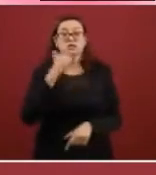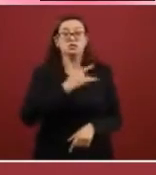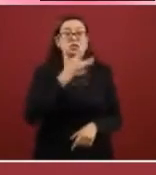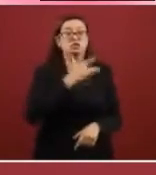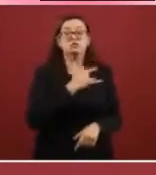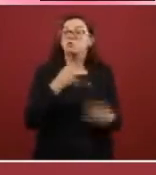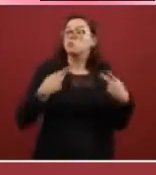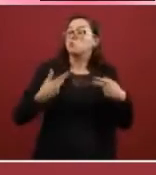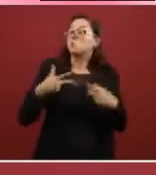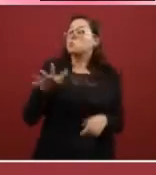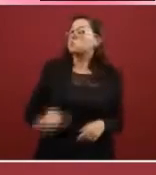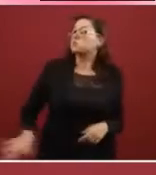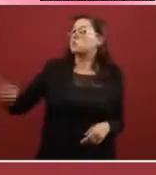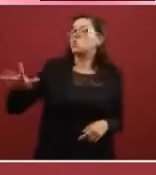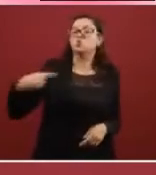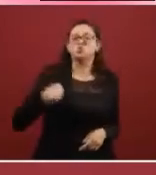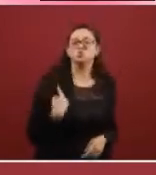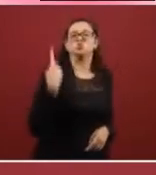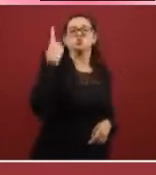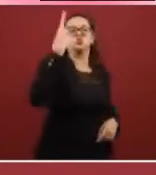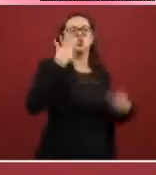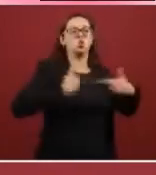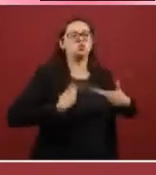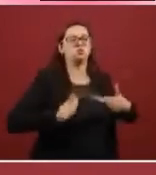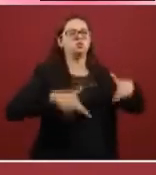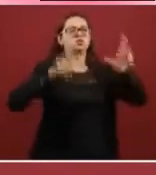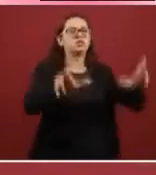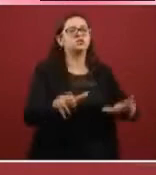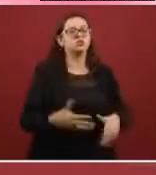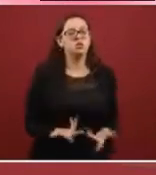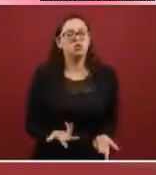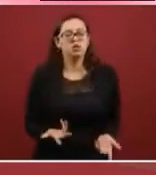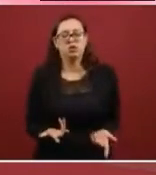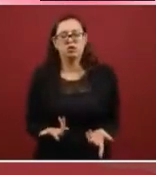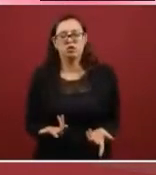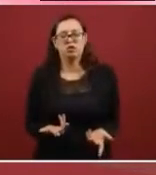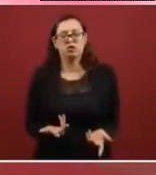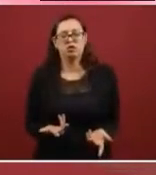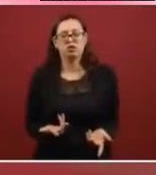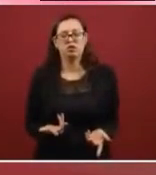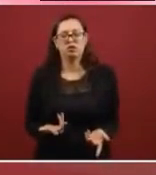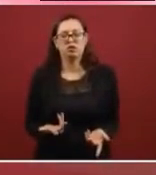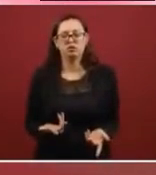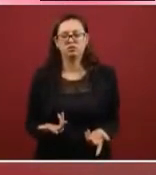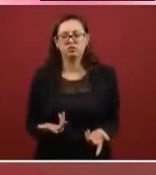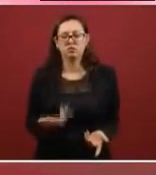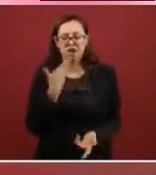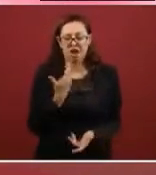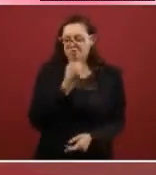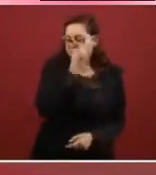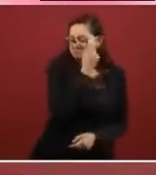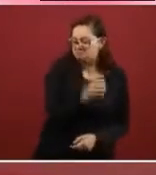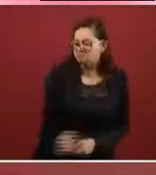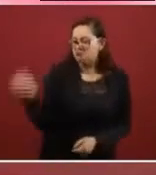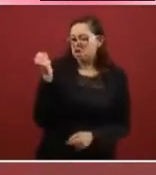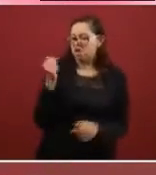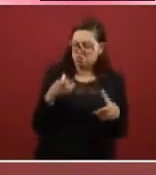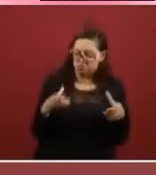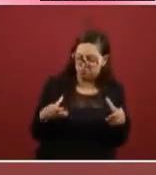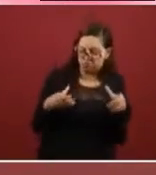los ciudadanos, al all pueblo, the citizens, a la sociedad, the people, civil, society, civil society. Expertos. They think they're